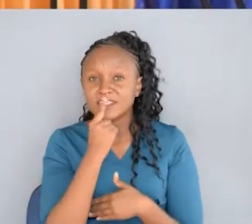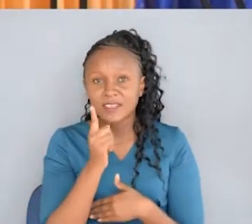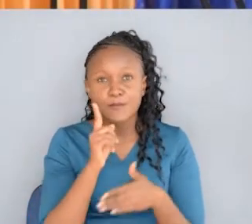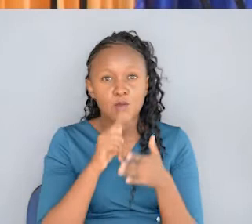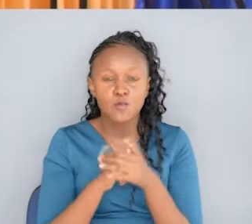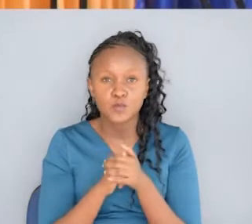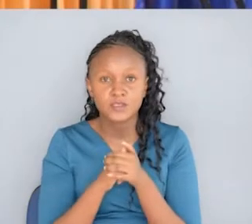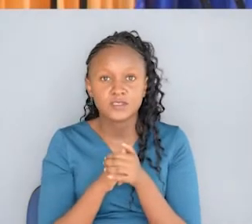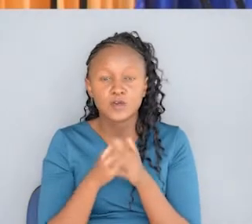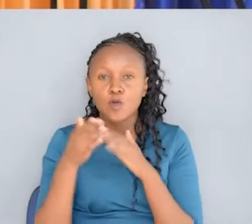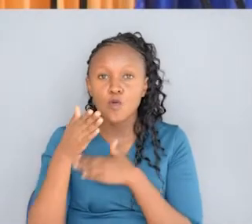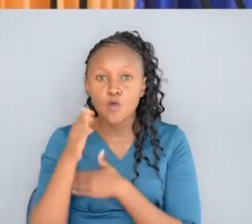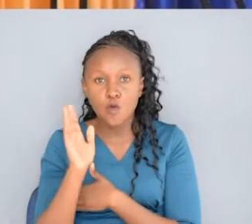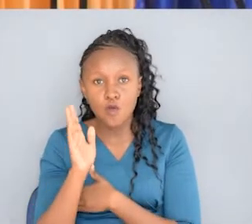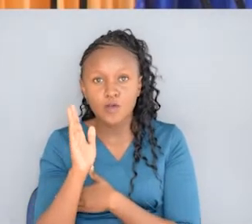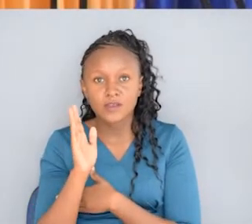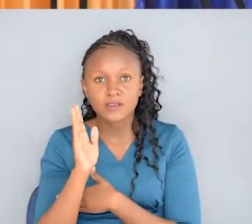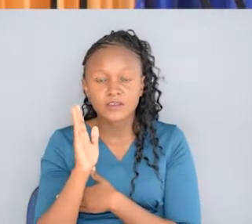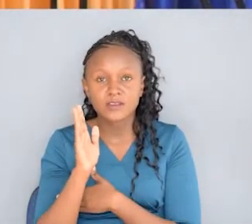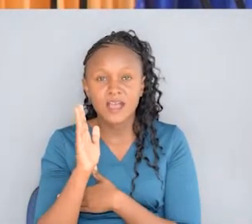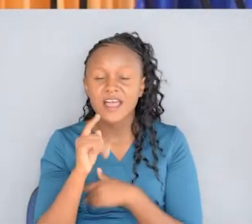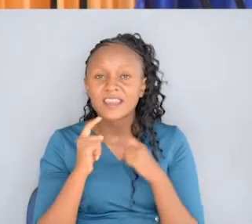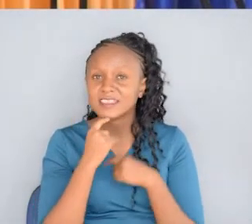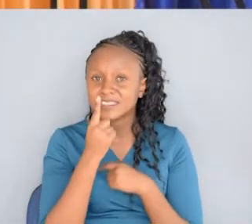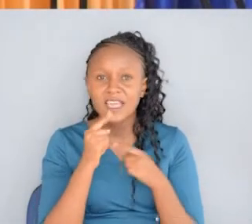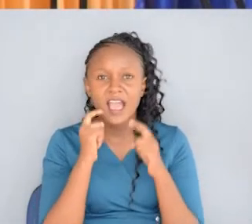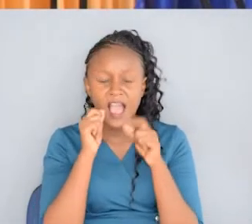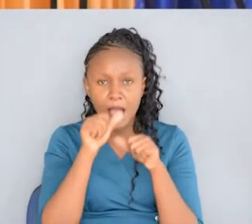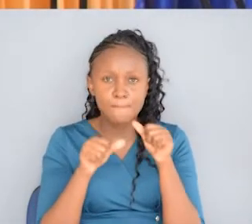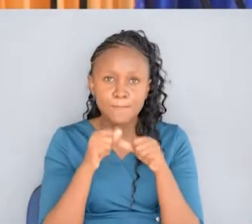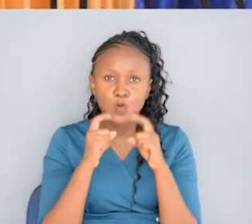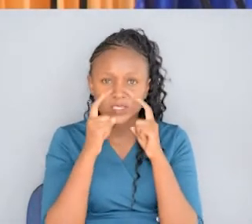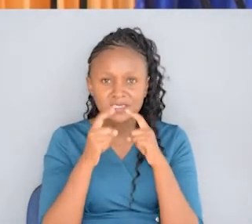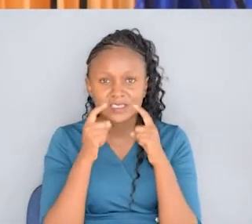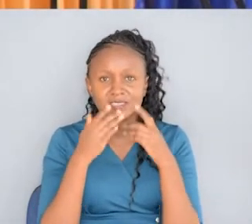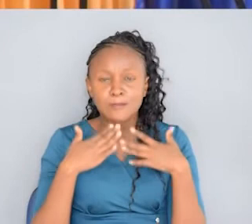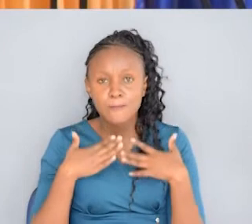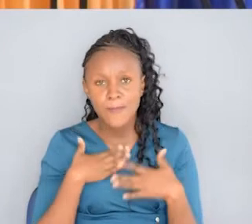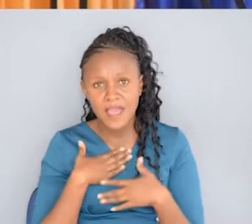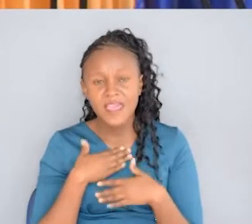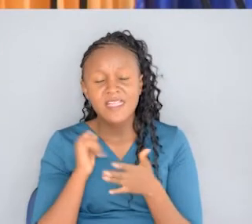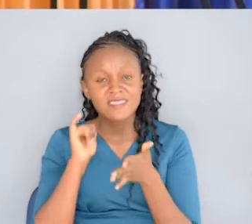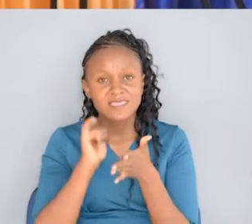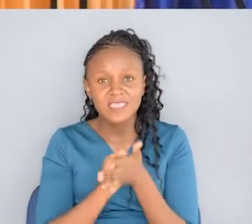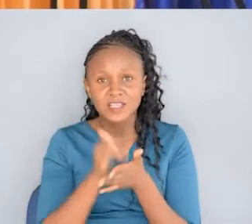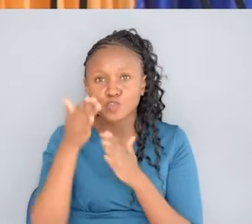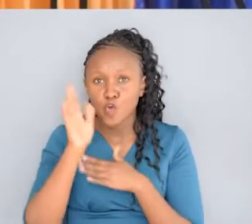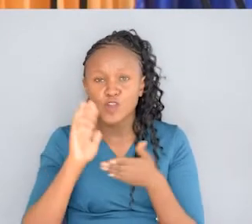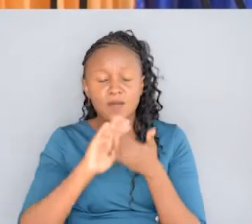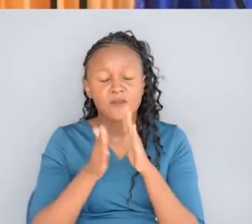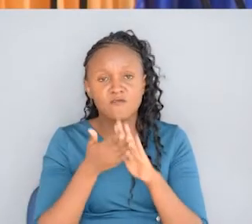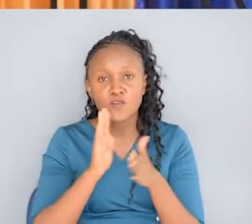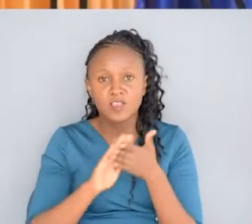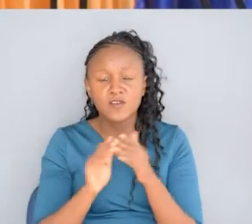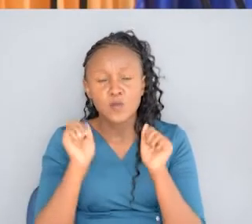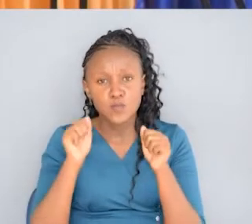says about my sins that he has forgiven me. And therefore, we are walking knowing what God is saying. And therefore, those